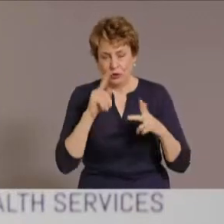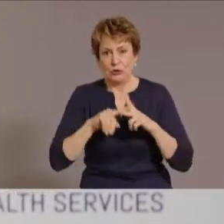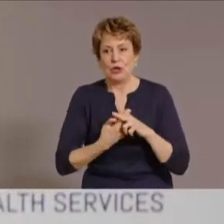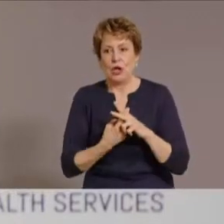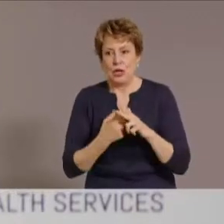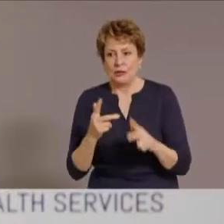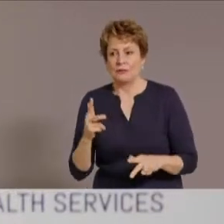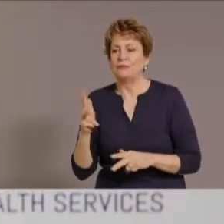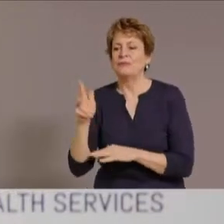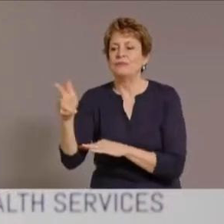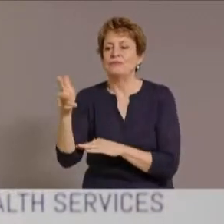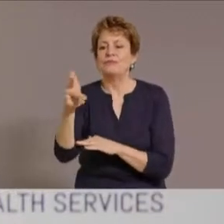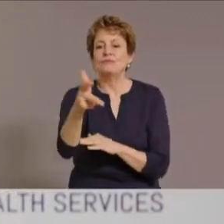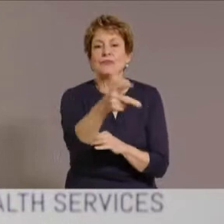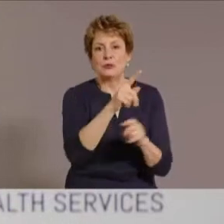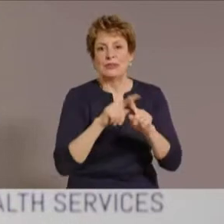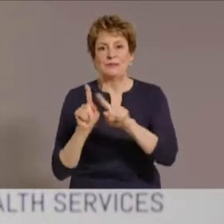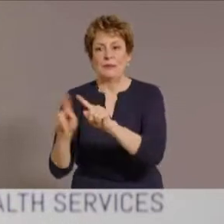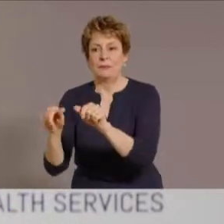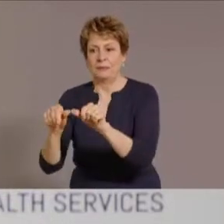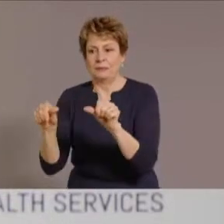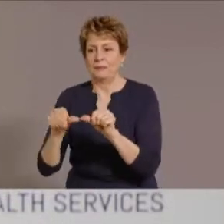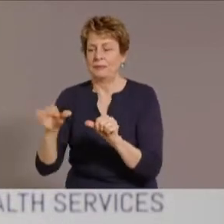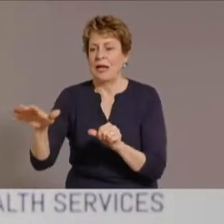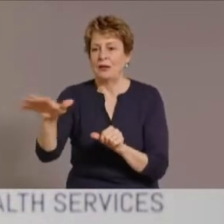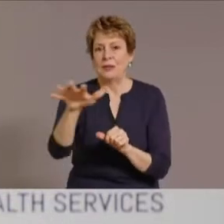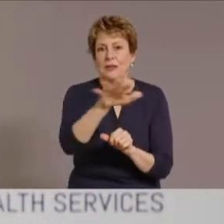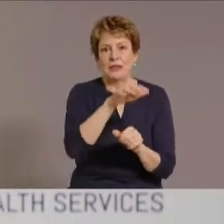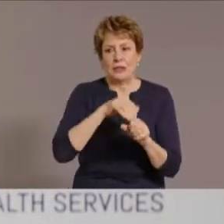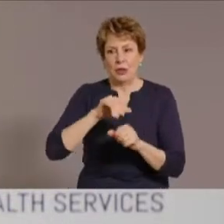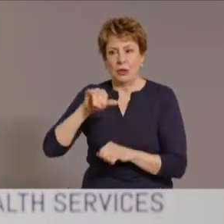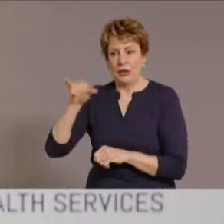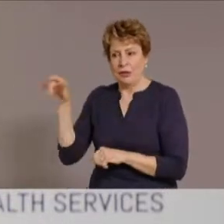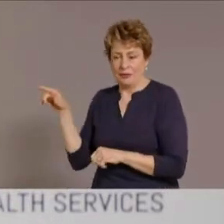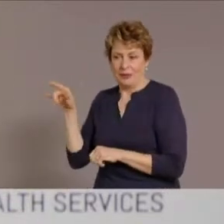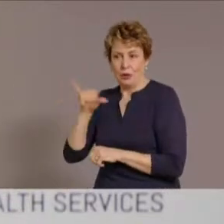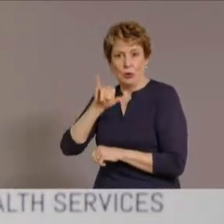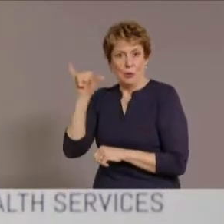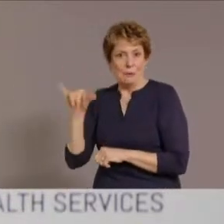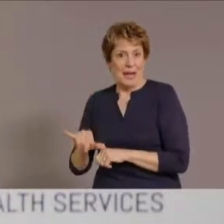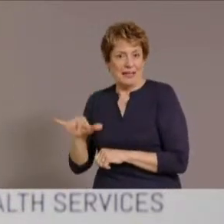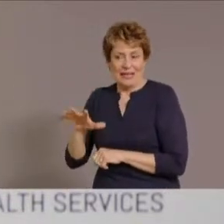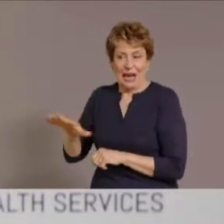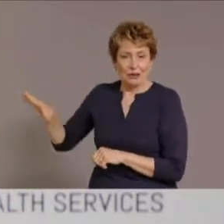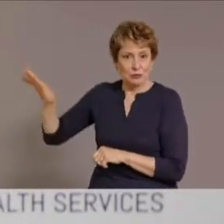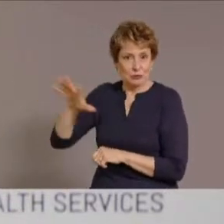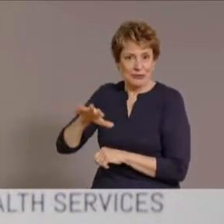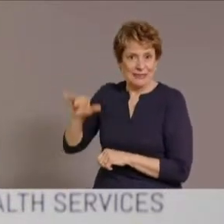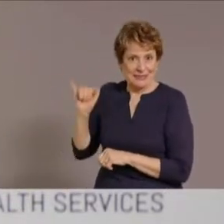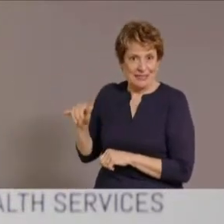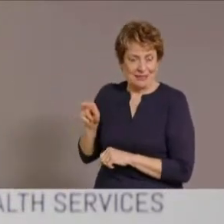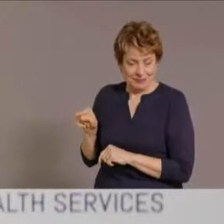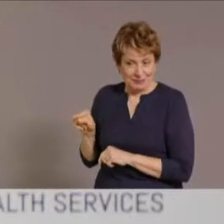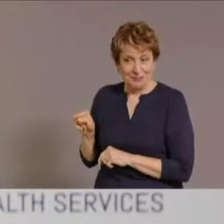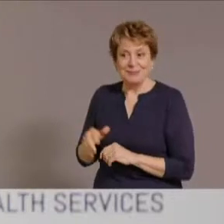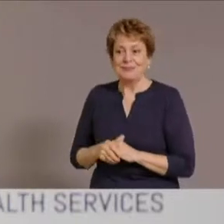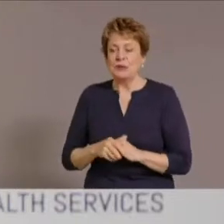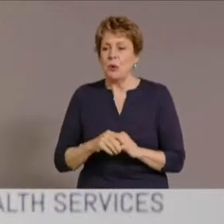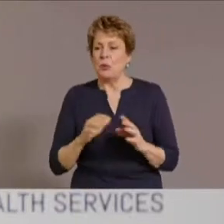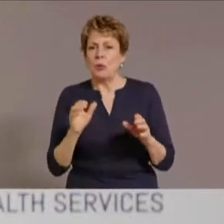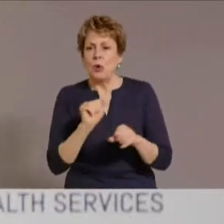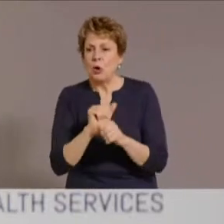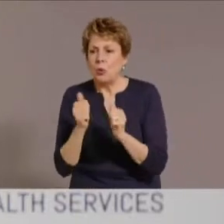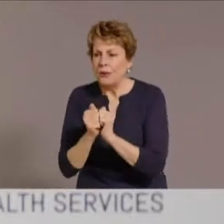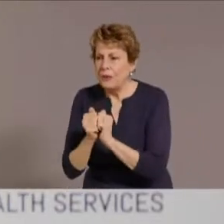been working with Maricopa County and Cochise County and Yuma. They've been working with the University of Arizona, has a mobile clinic that has